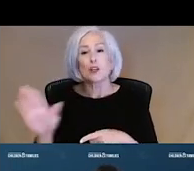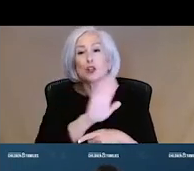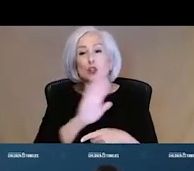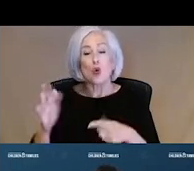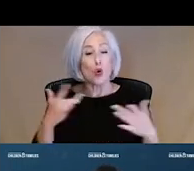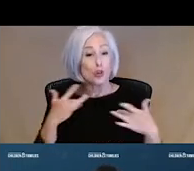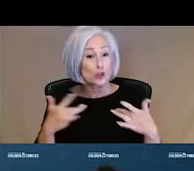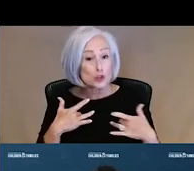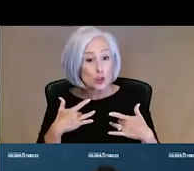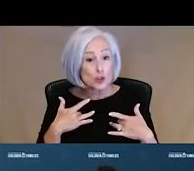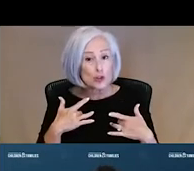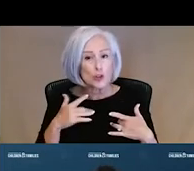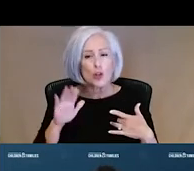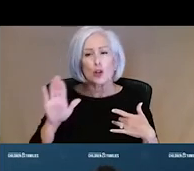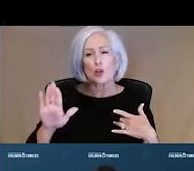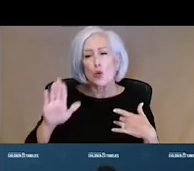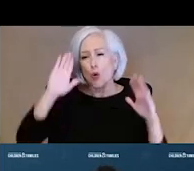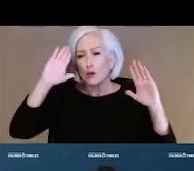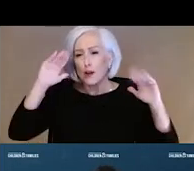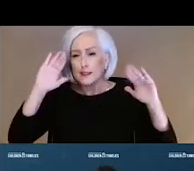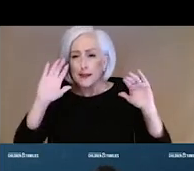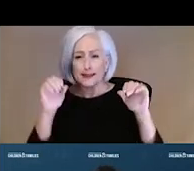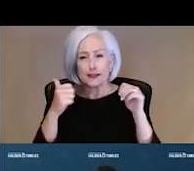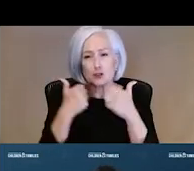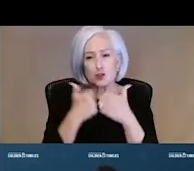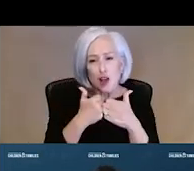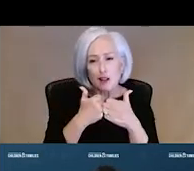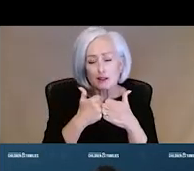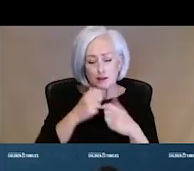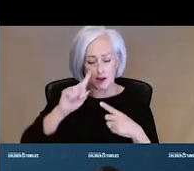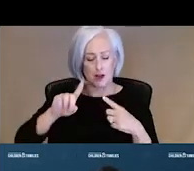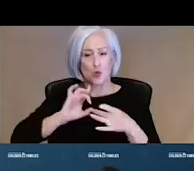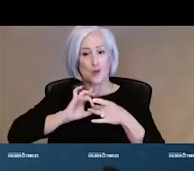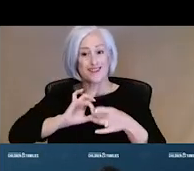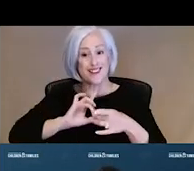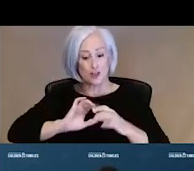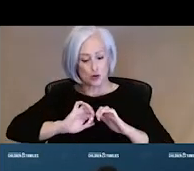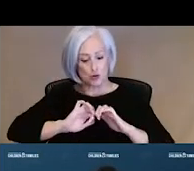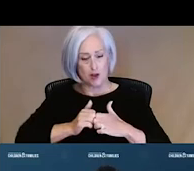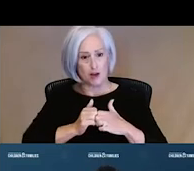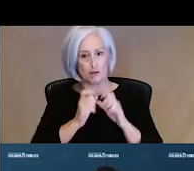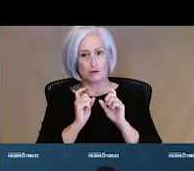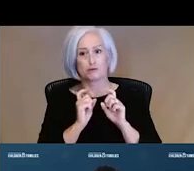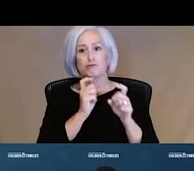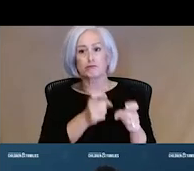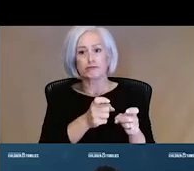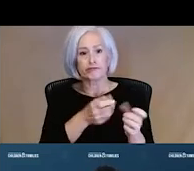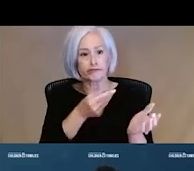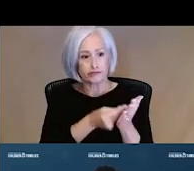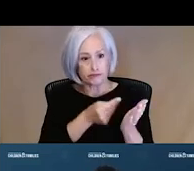and/or anticipated challenges around administering the FVPSA American Rescue Plan supplemental funds?